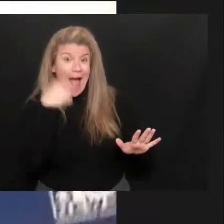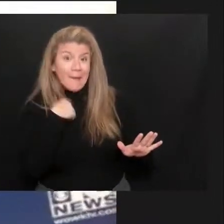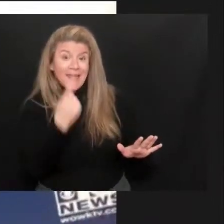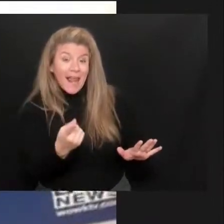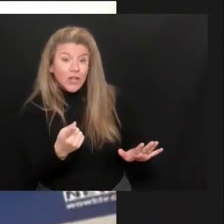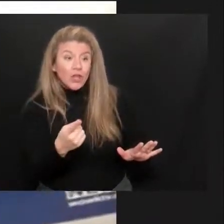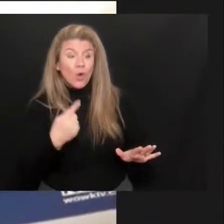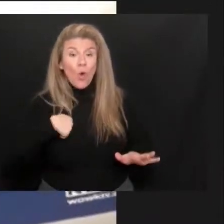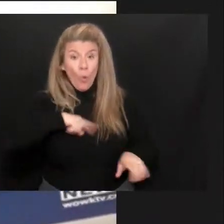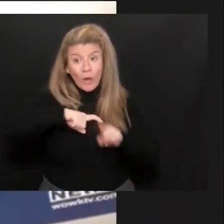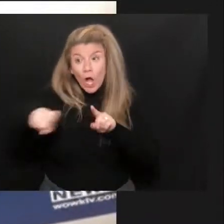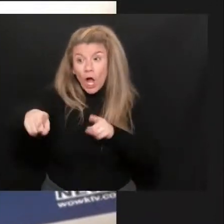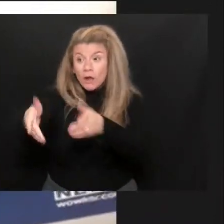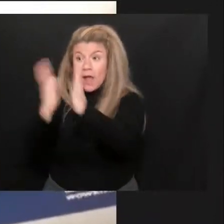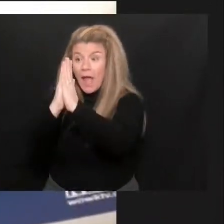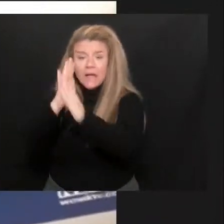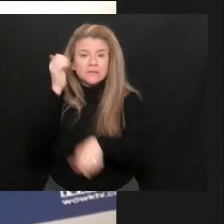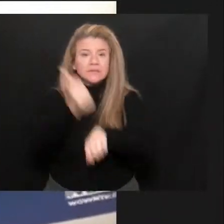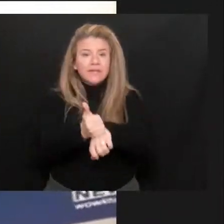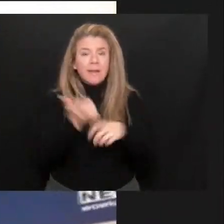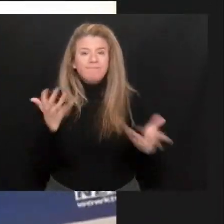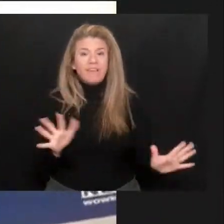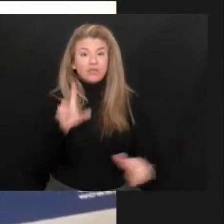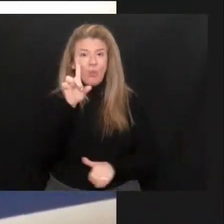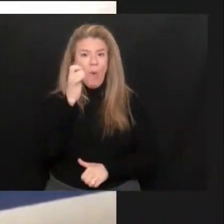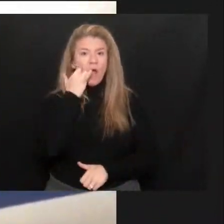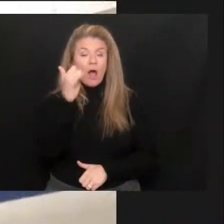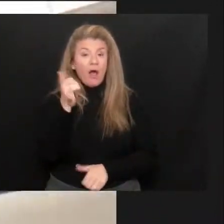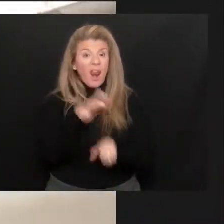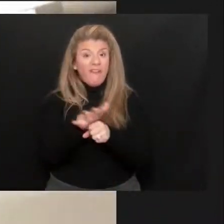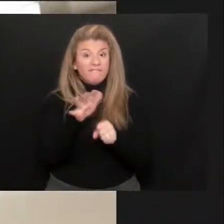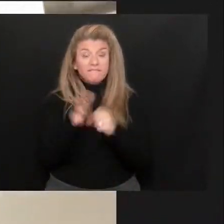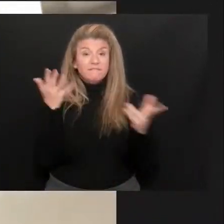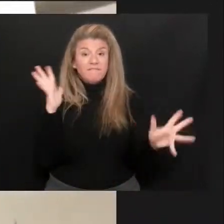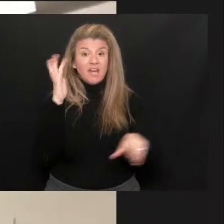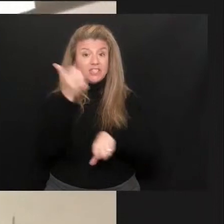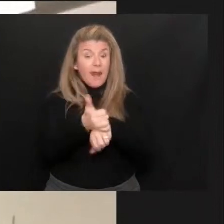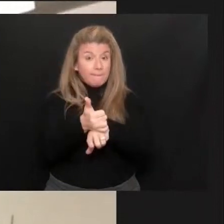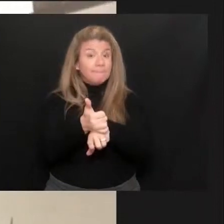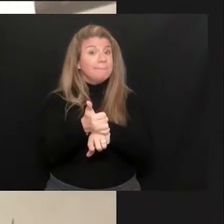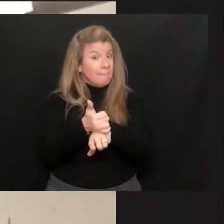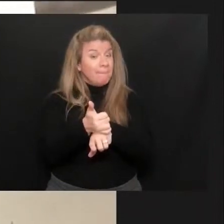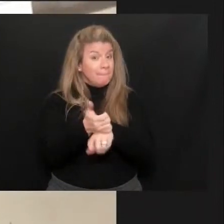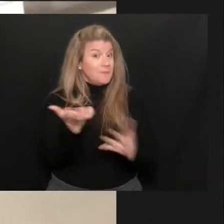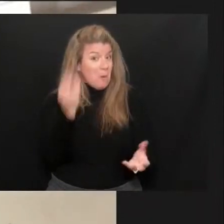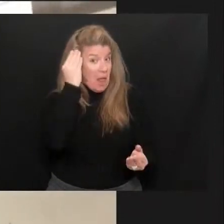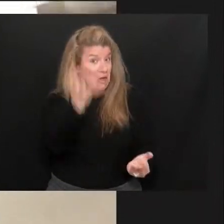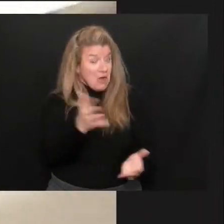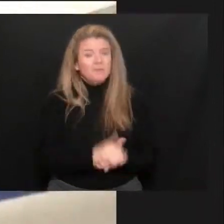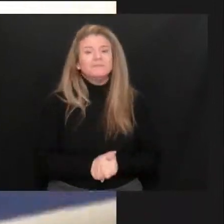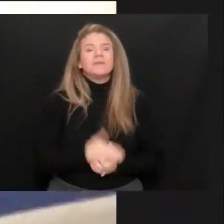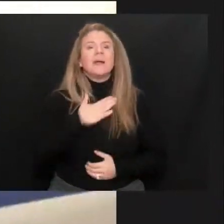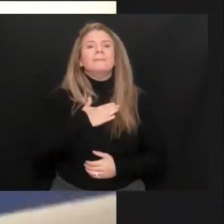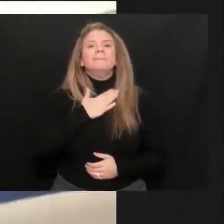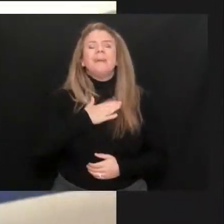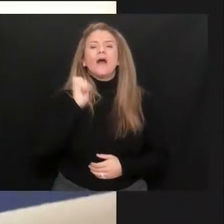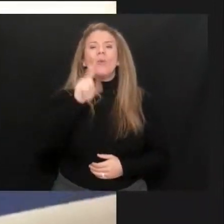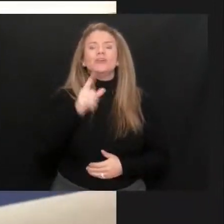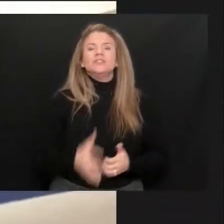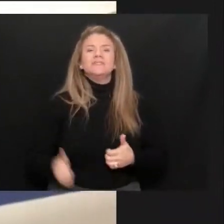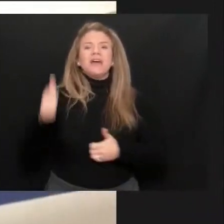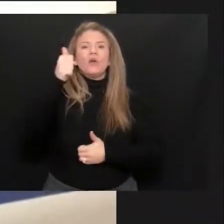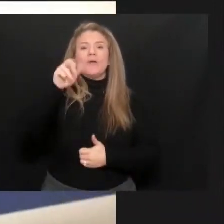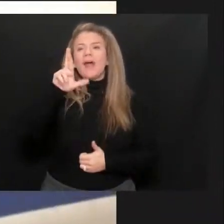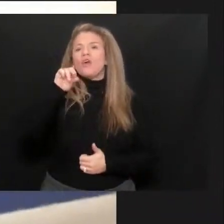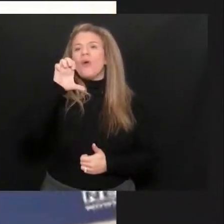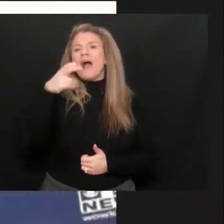It's that easy. Really one phone call, one visit away. Let me get to my question now. To Secretary Bill Crouch, and